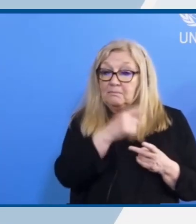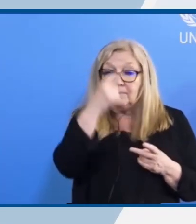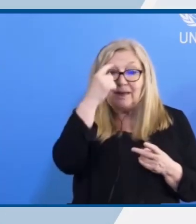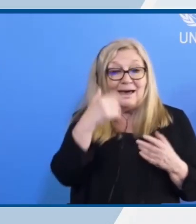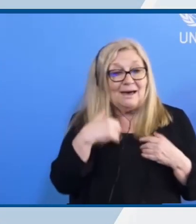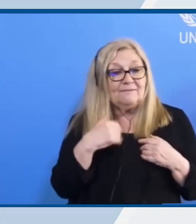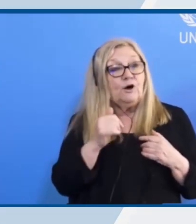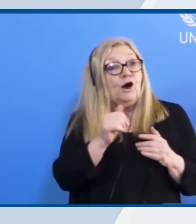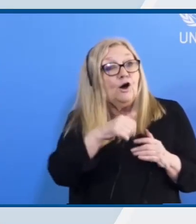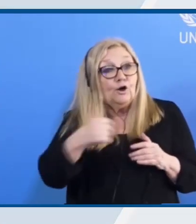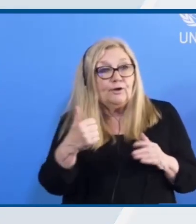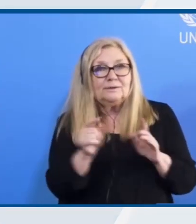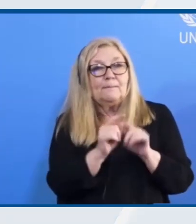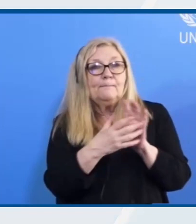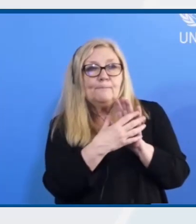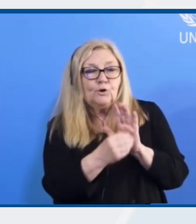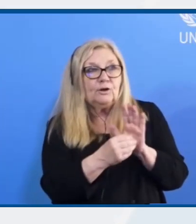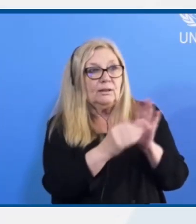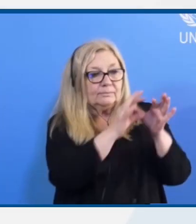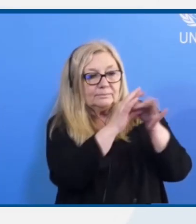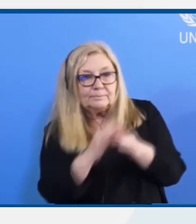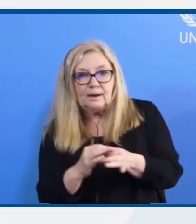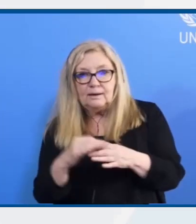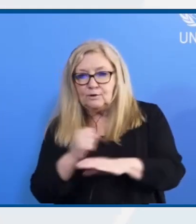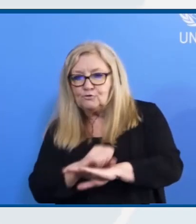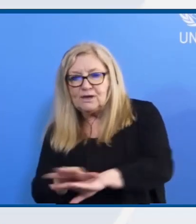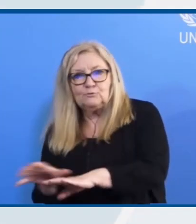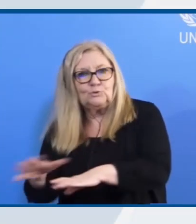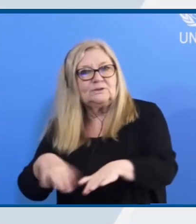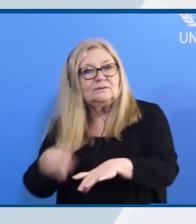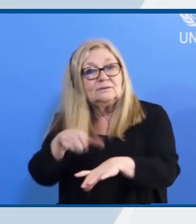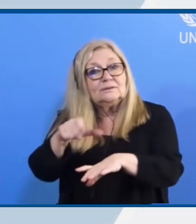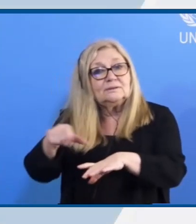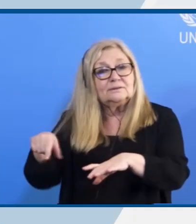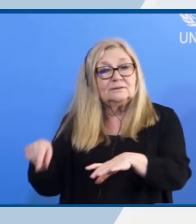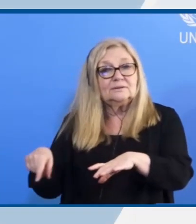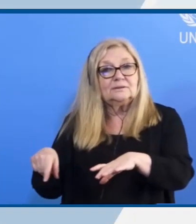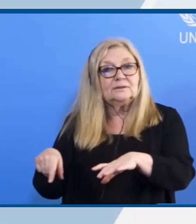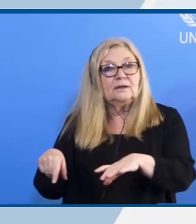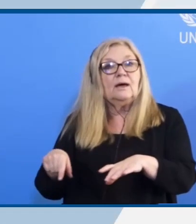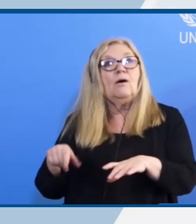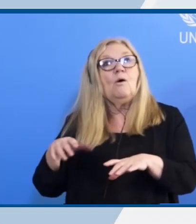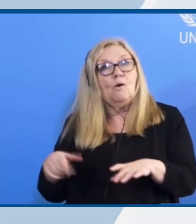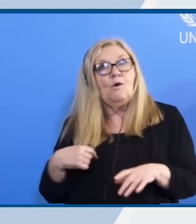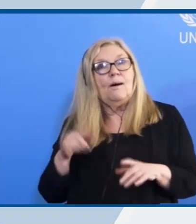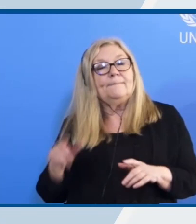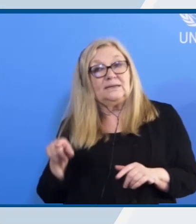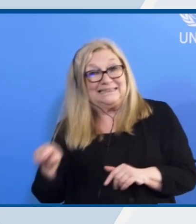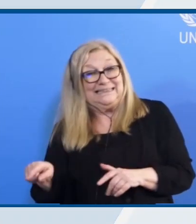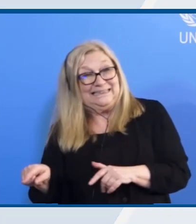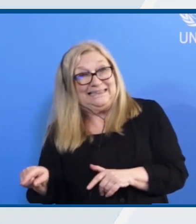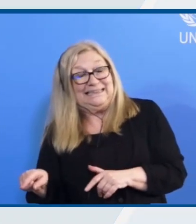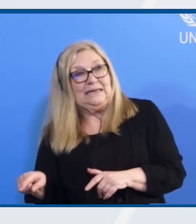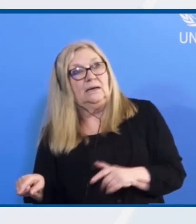that grassroots designed, or the grassroots are adapting their challenges to fit in the funding